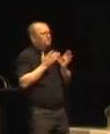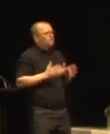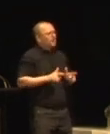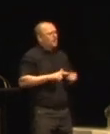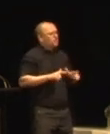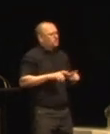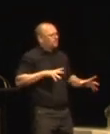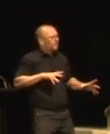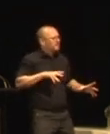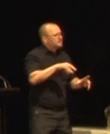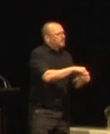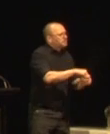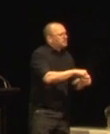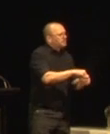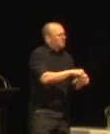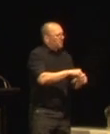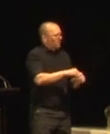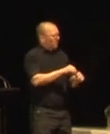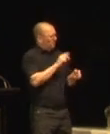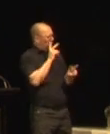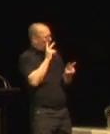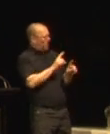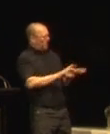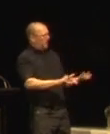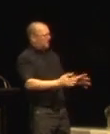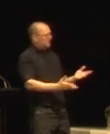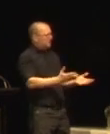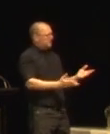like in a room or in society when people are